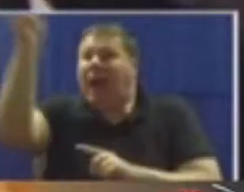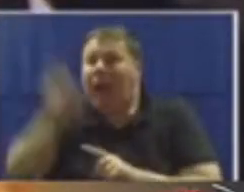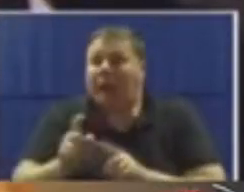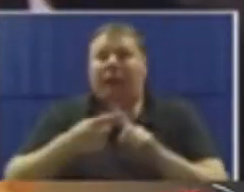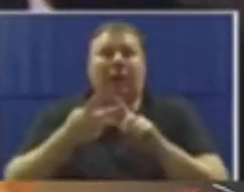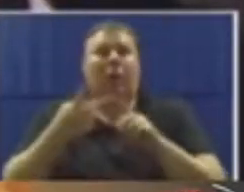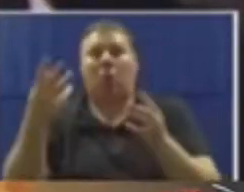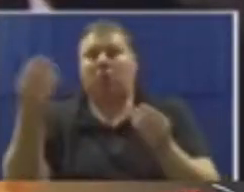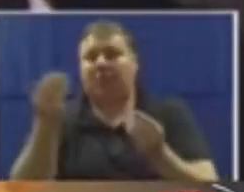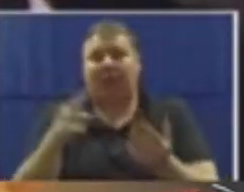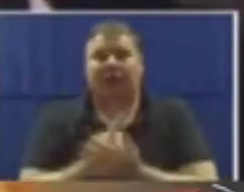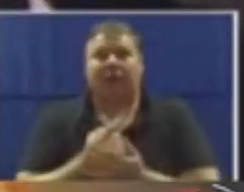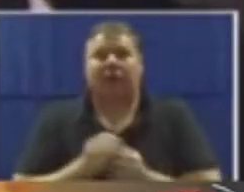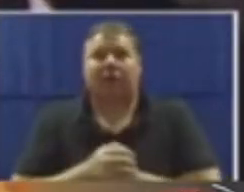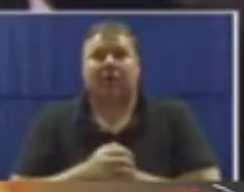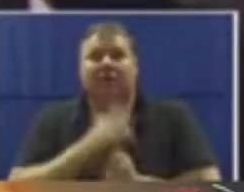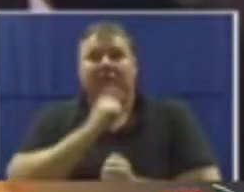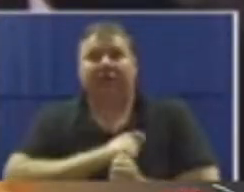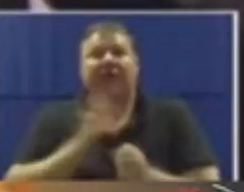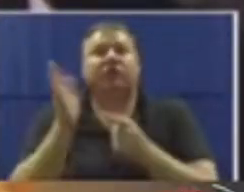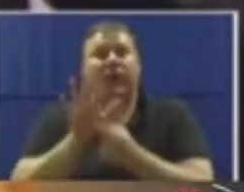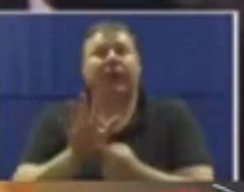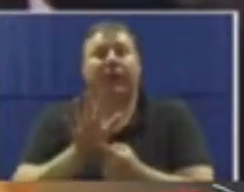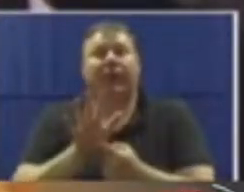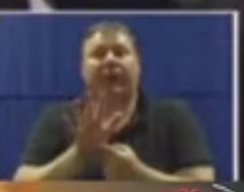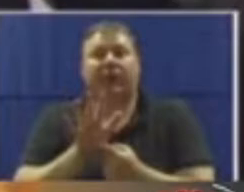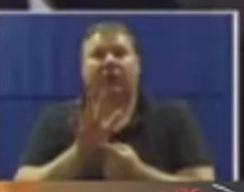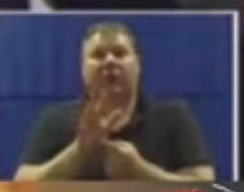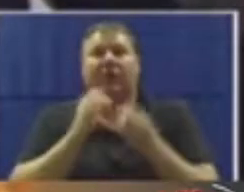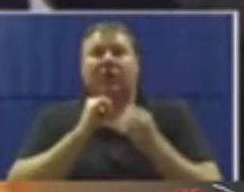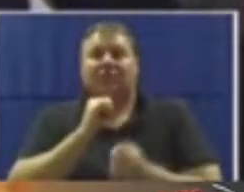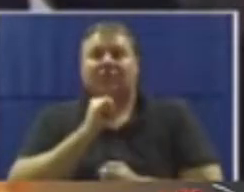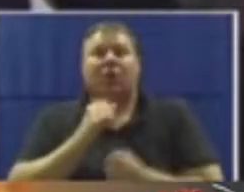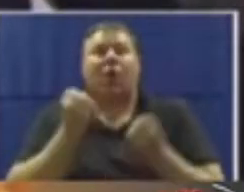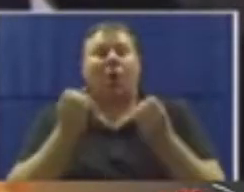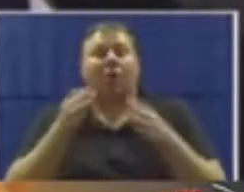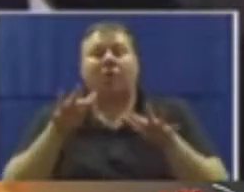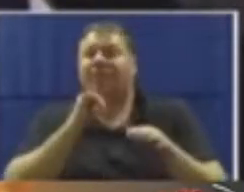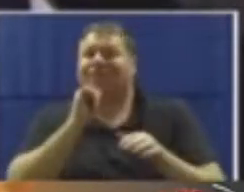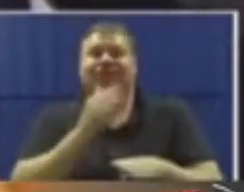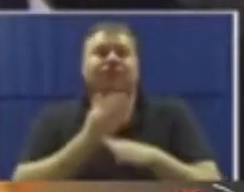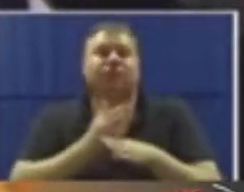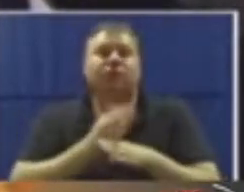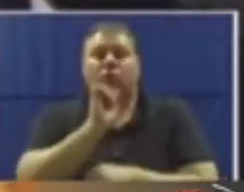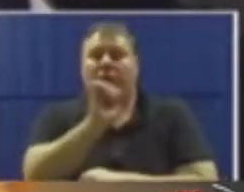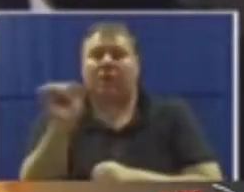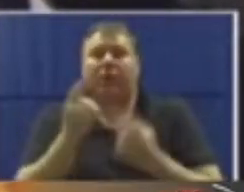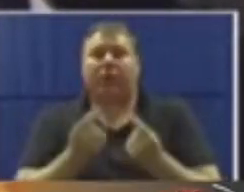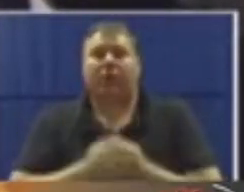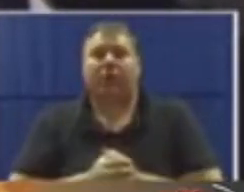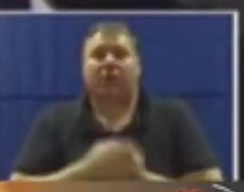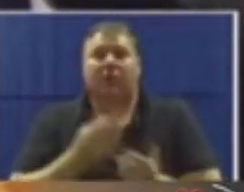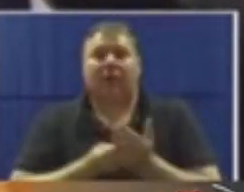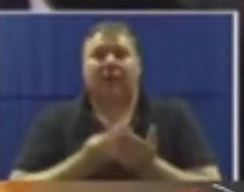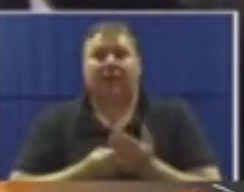something. The facts will come out, but I think there's a lot of negligence perhaps involved. Colleagues referred to the capacity